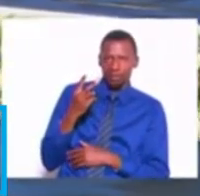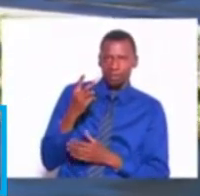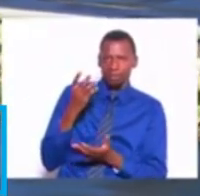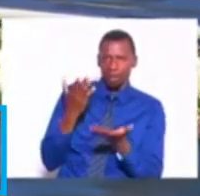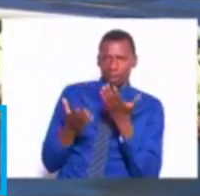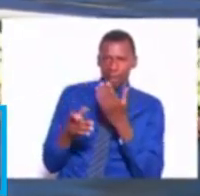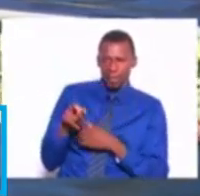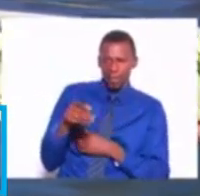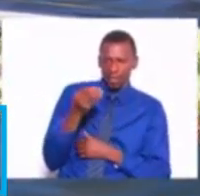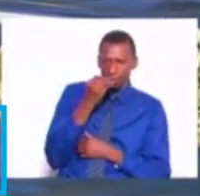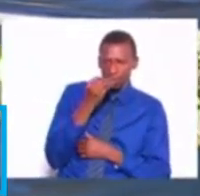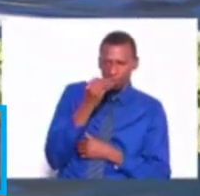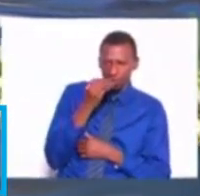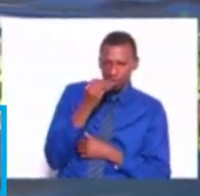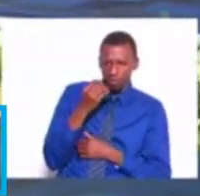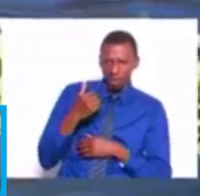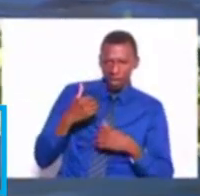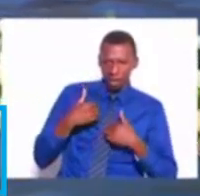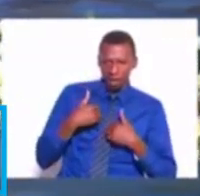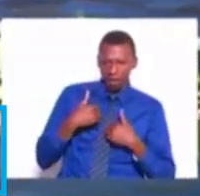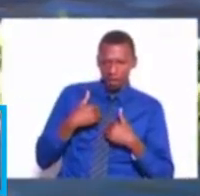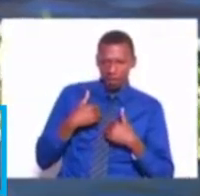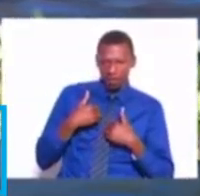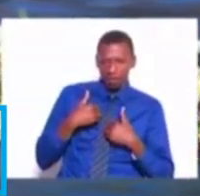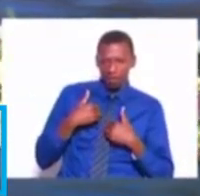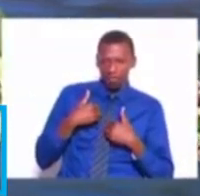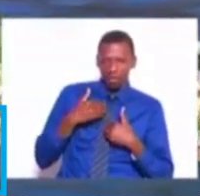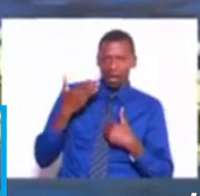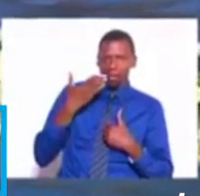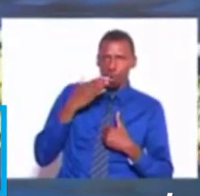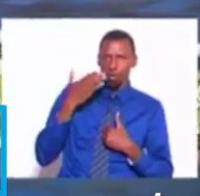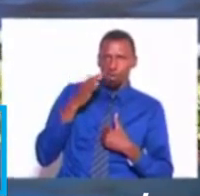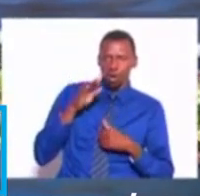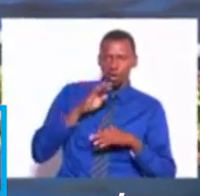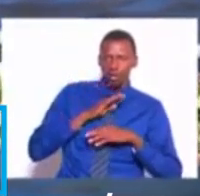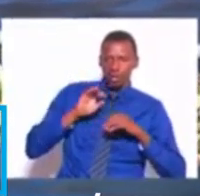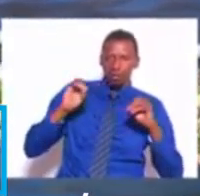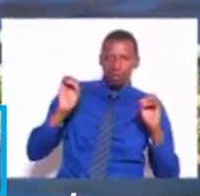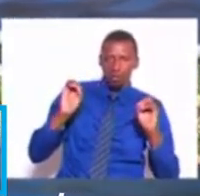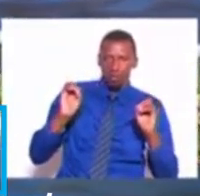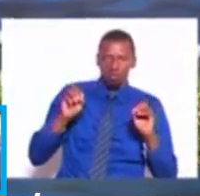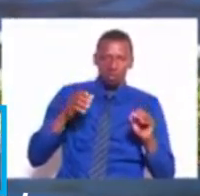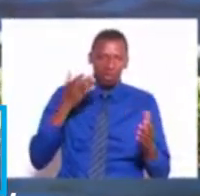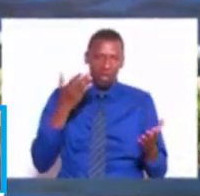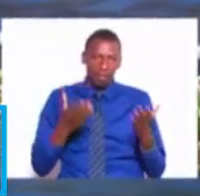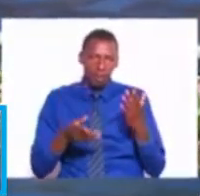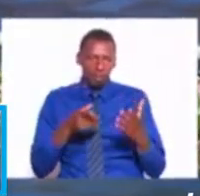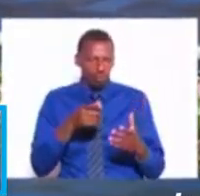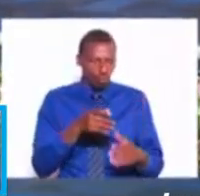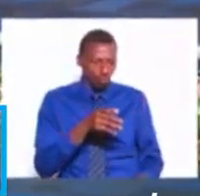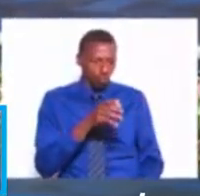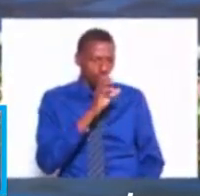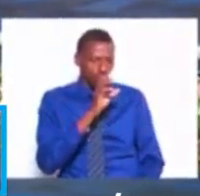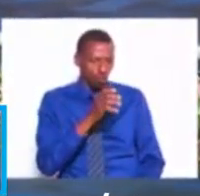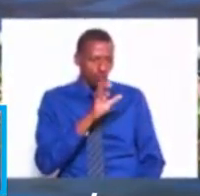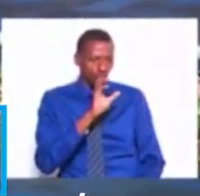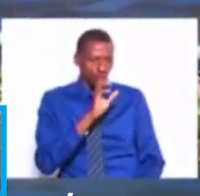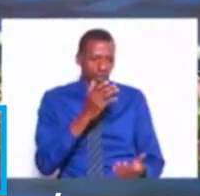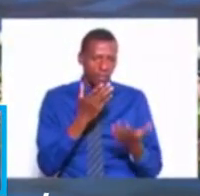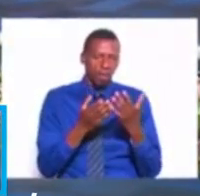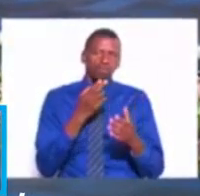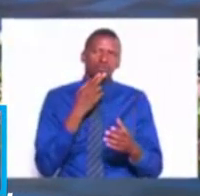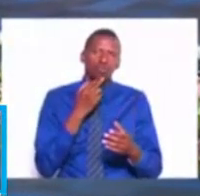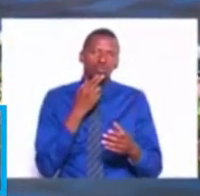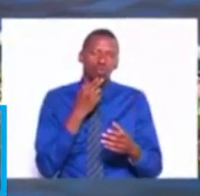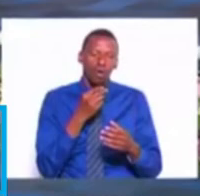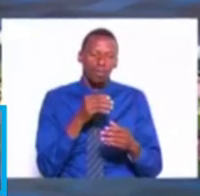the food does not have enough salt, or you are taking a drink and there is not enough sugar. In